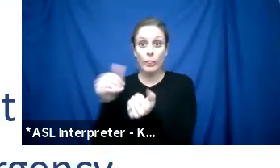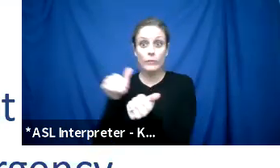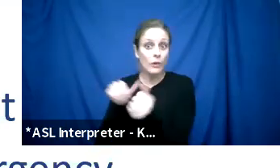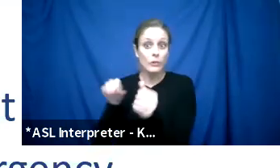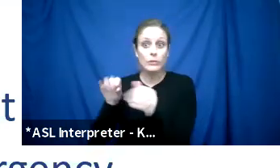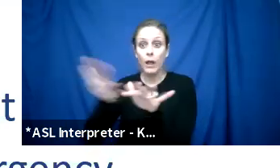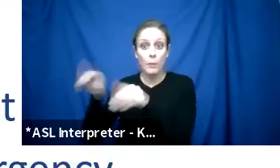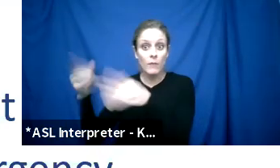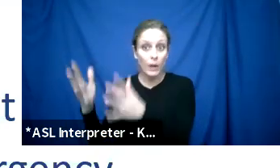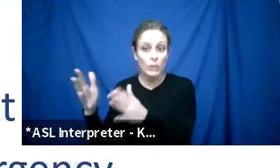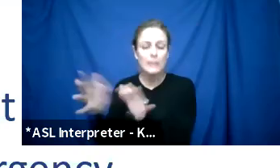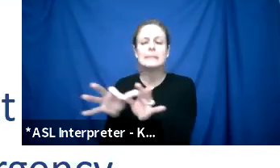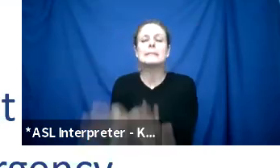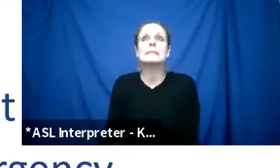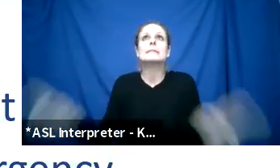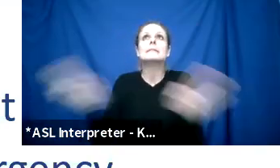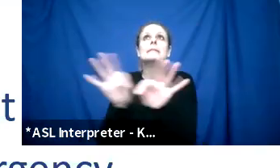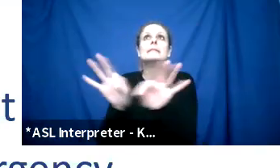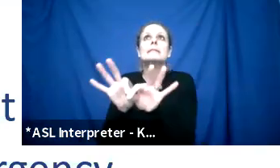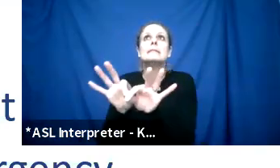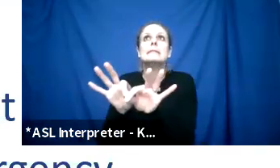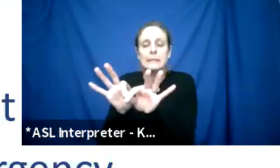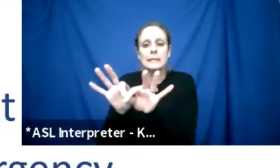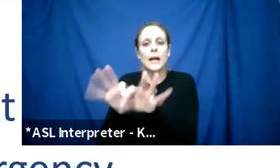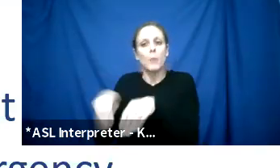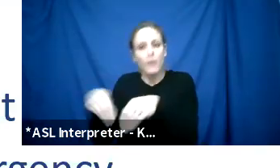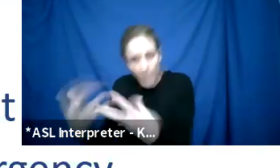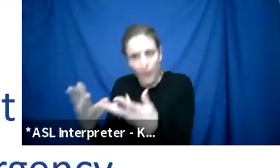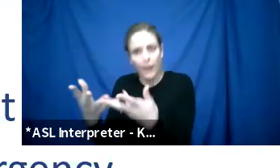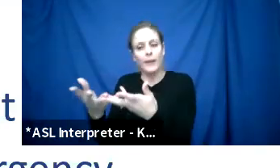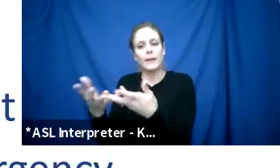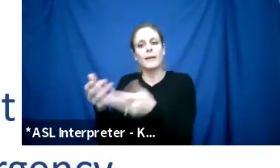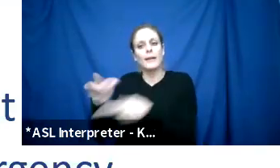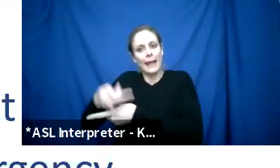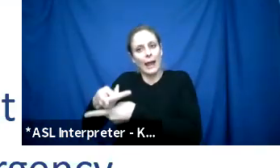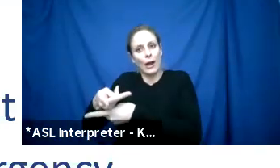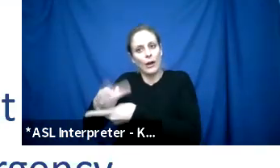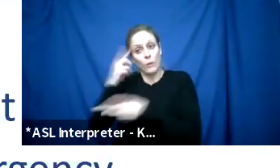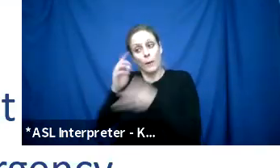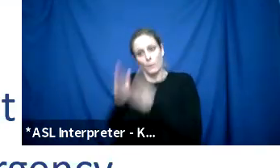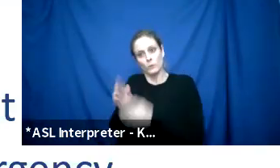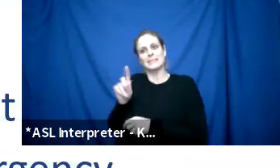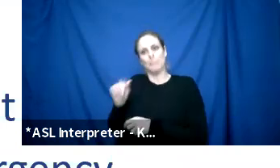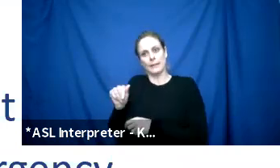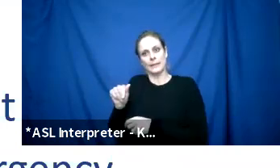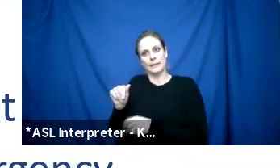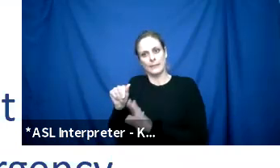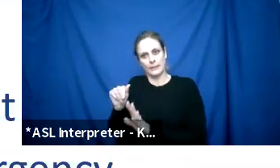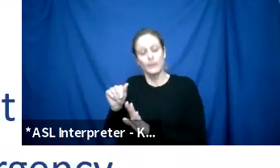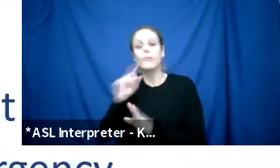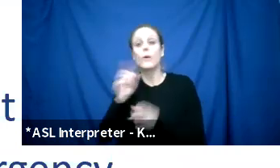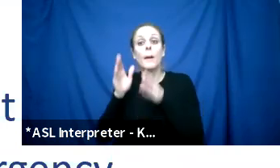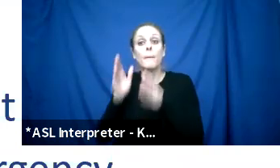essential in providing medical care to people with disabilities due to barriers. Like individuals that